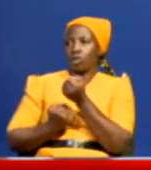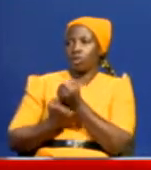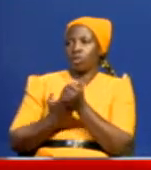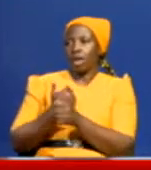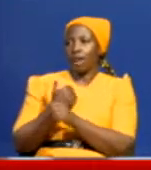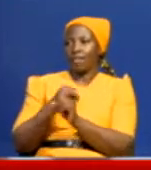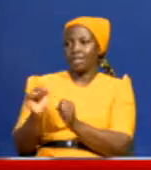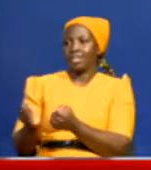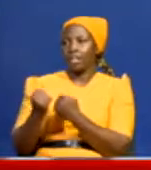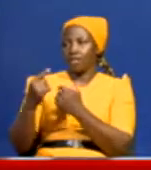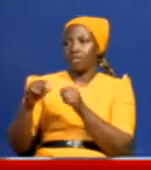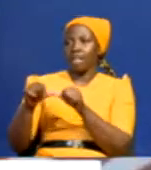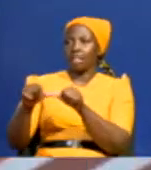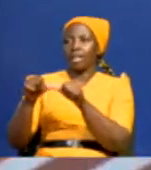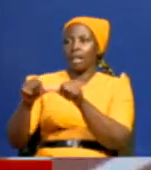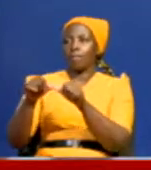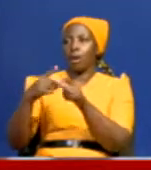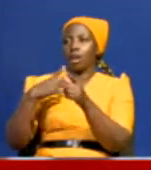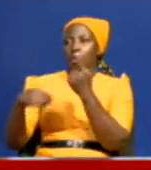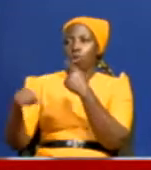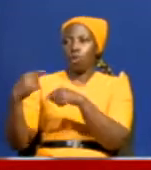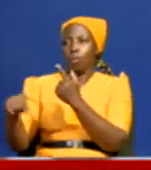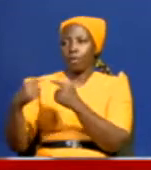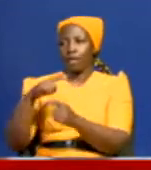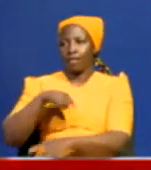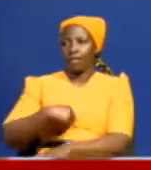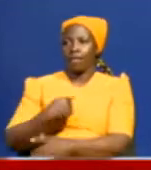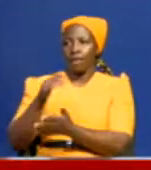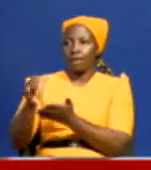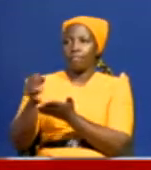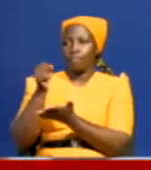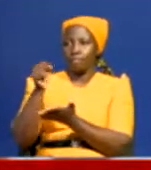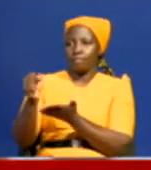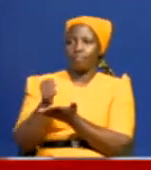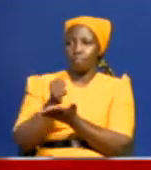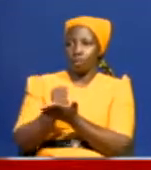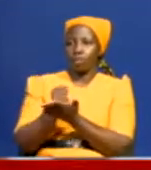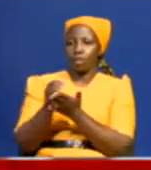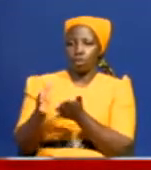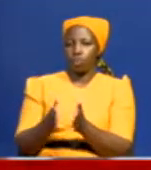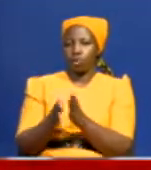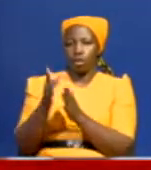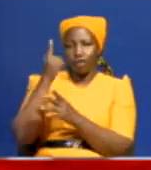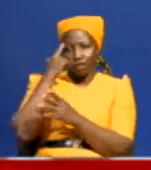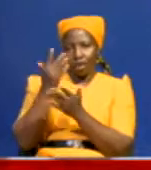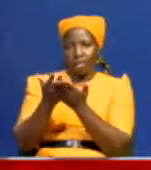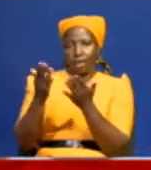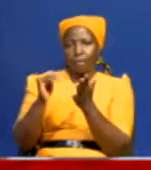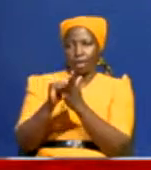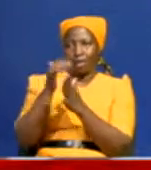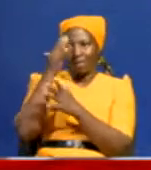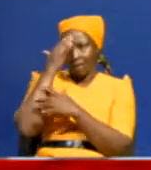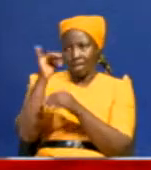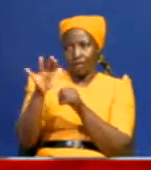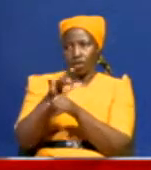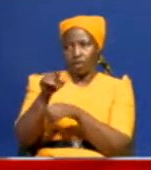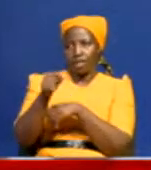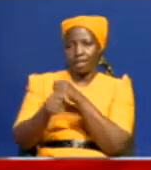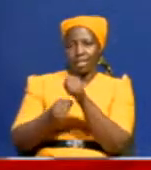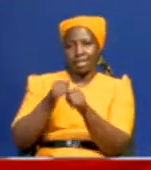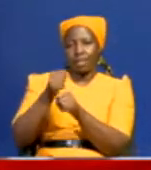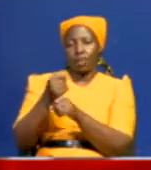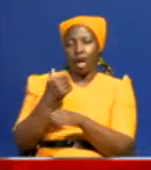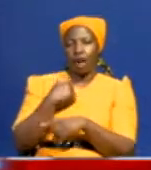and competitive self-employment opportunities for them? Very good. And that's why the whole of this year, mm-hmm. you've had a lot of